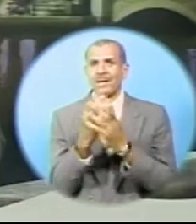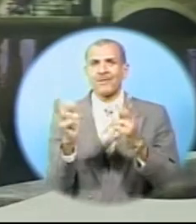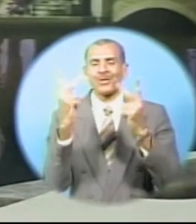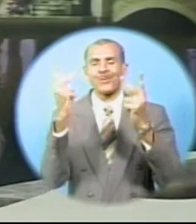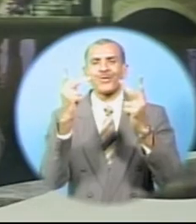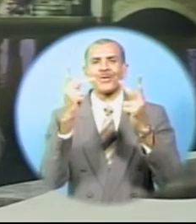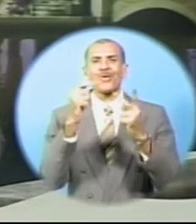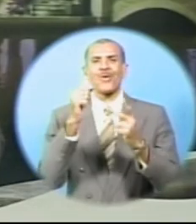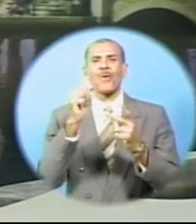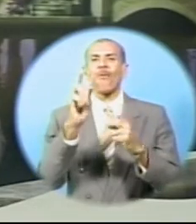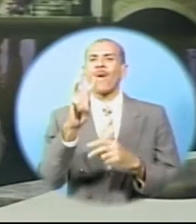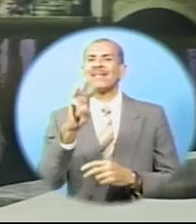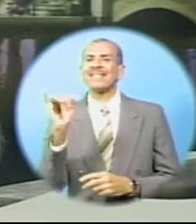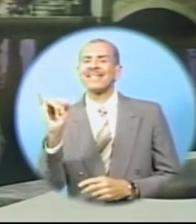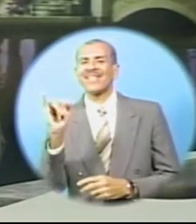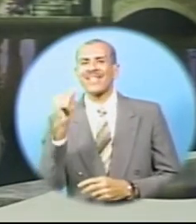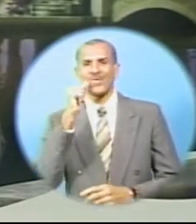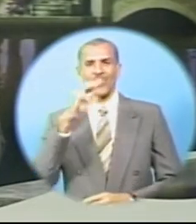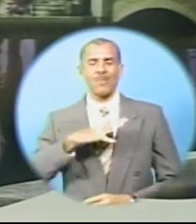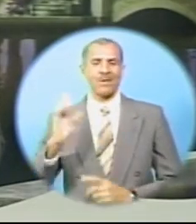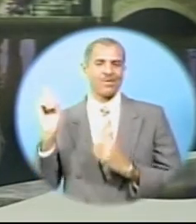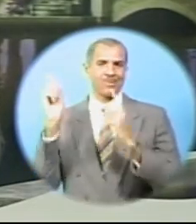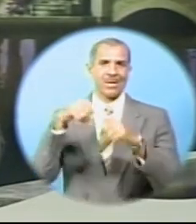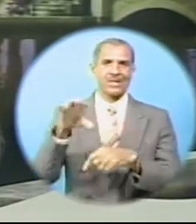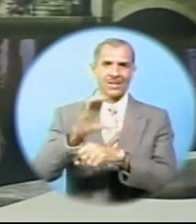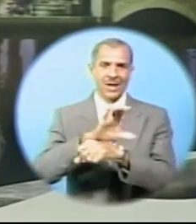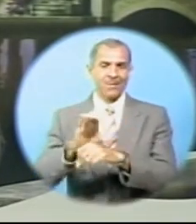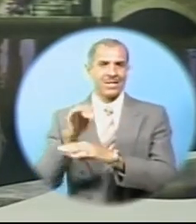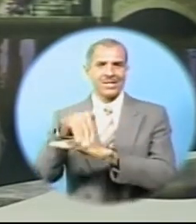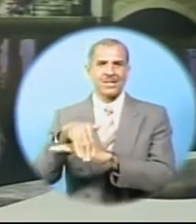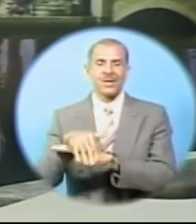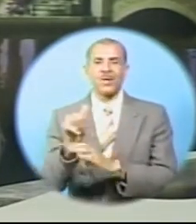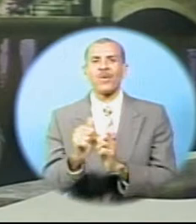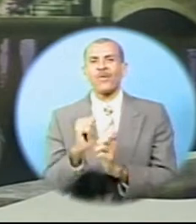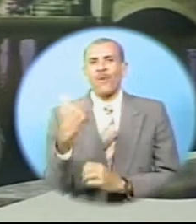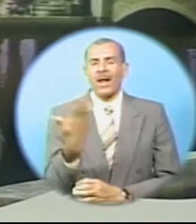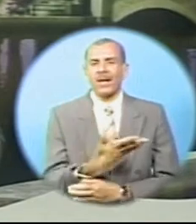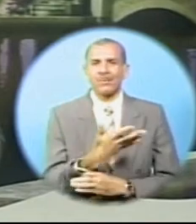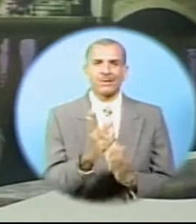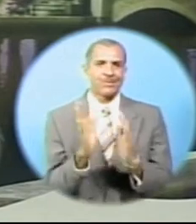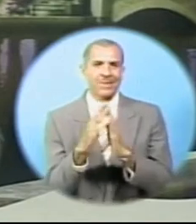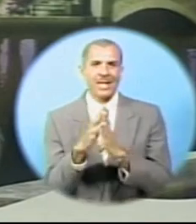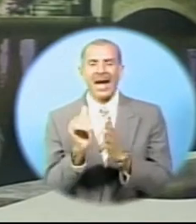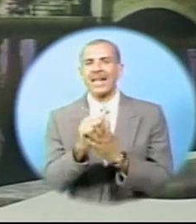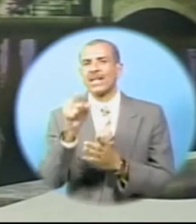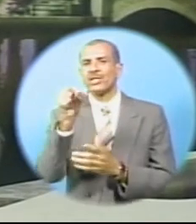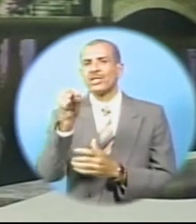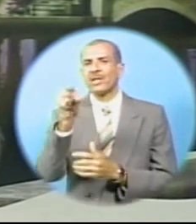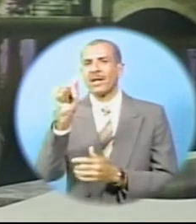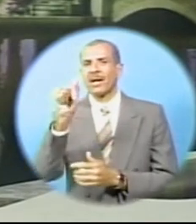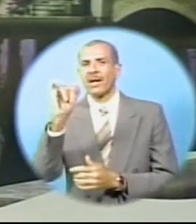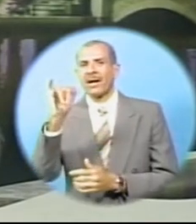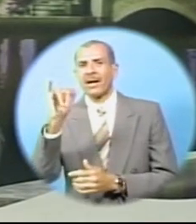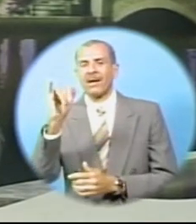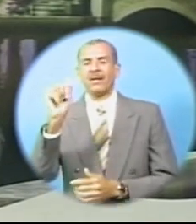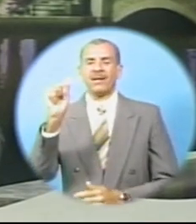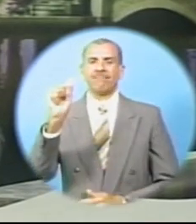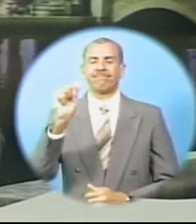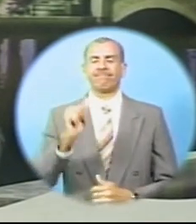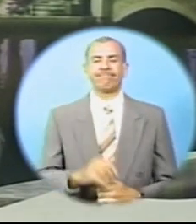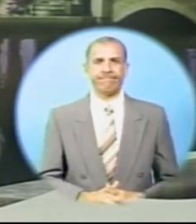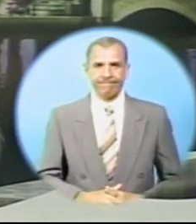Victorious West Indies women's team returned to the Caribbean this evening to a welcoming ceremony at the Grantley Adams International Airport.